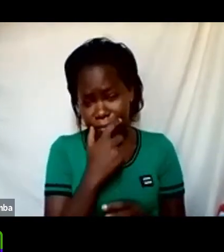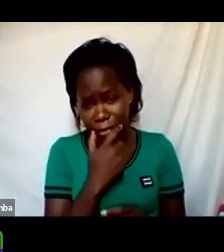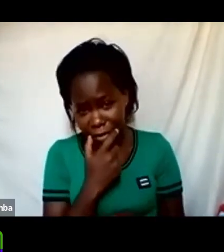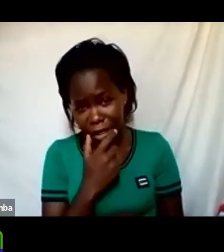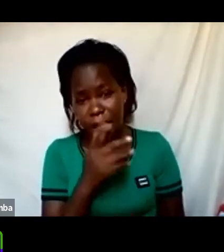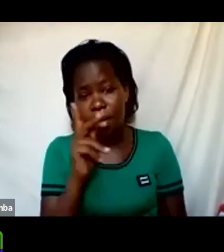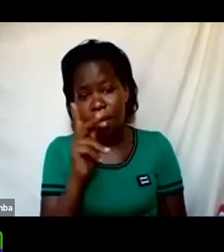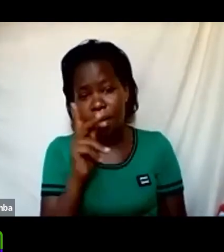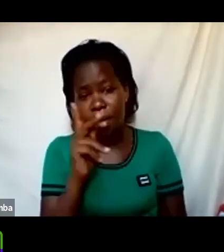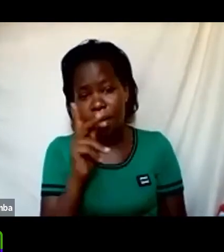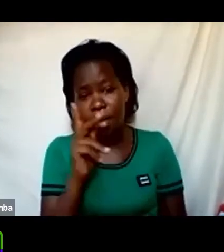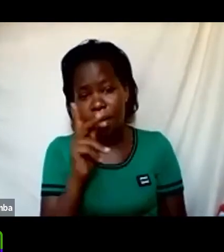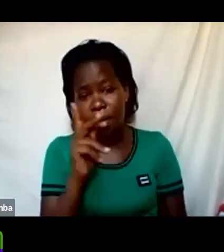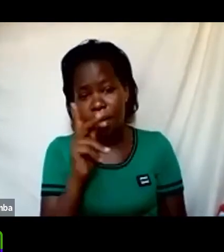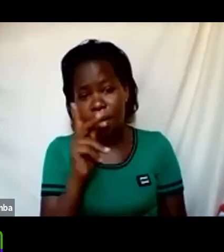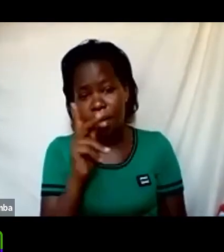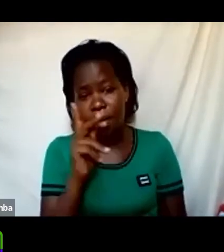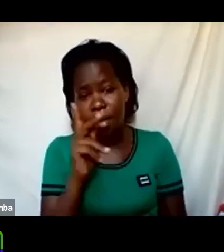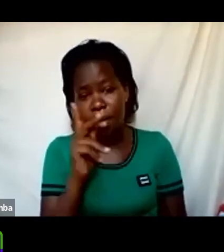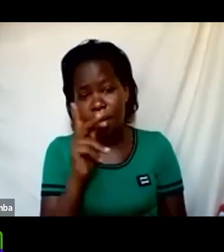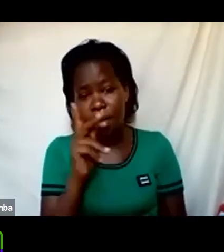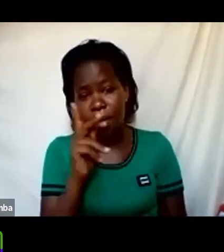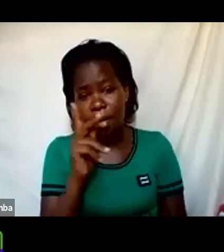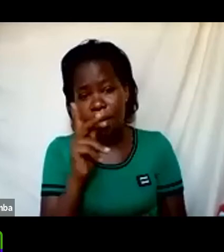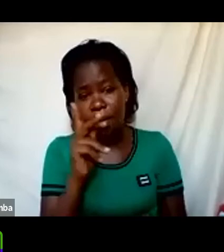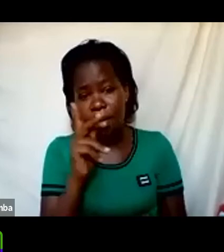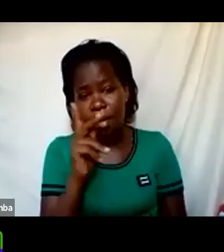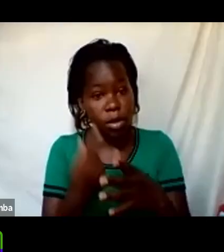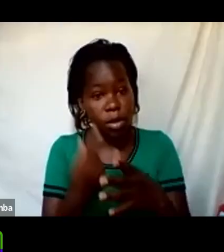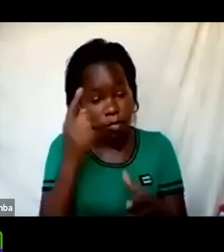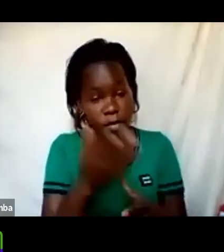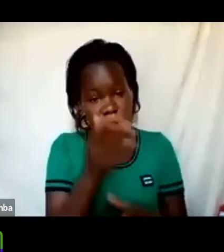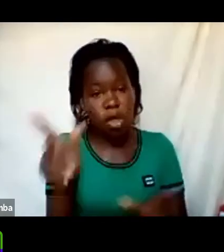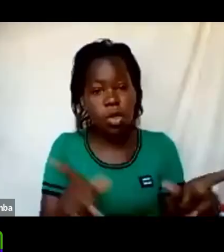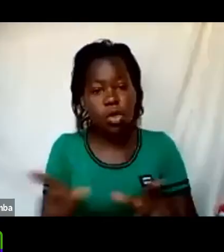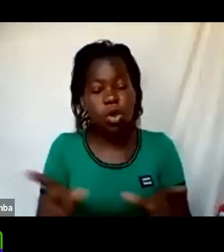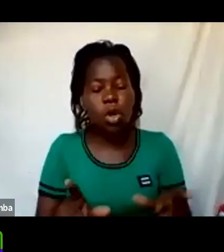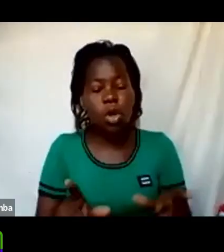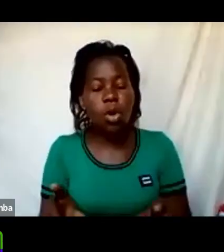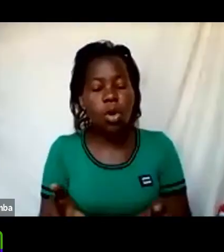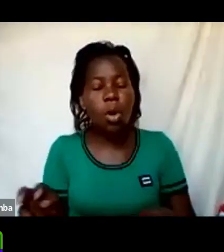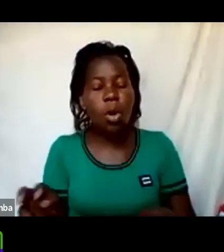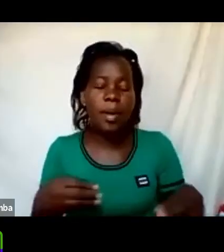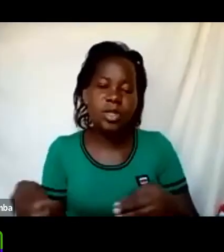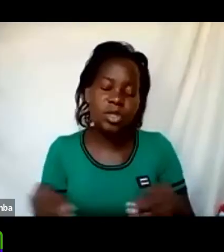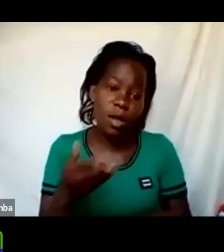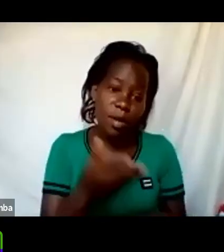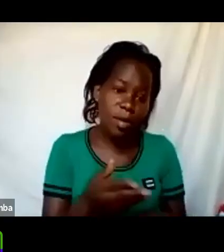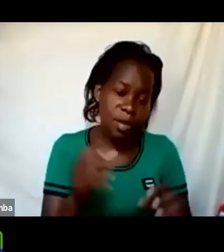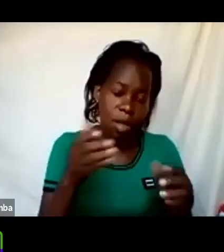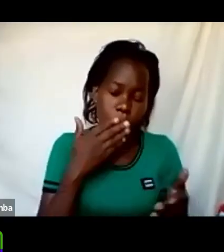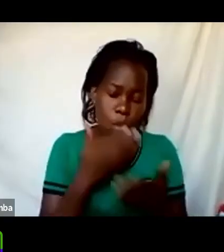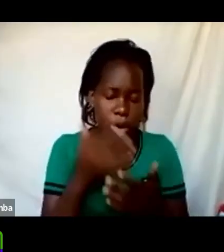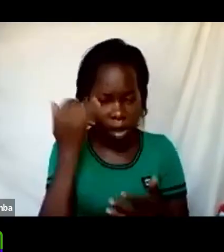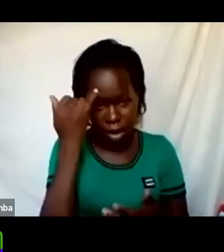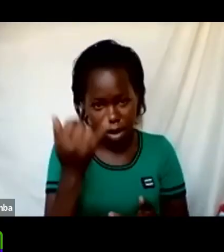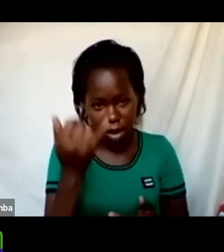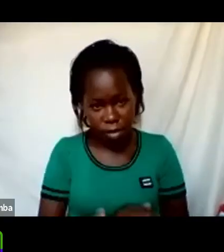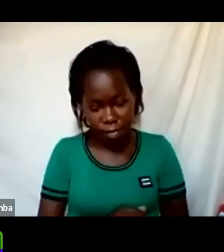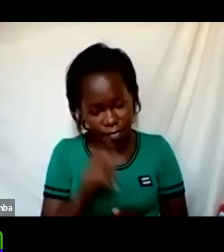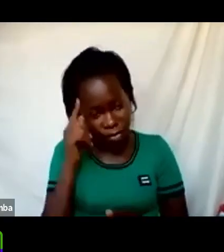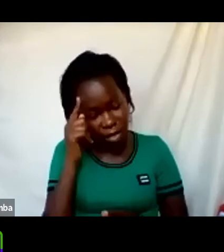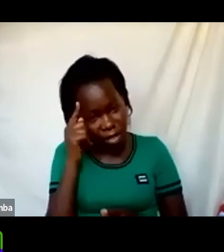there's a huge opportunity for that, and using local materials that are biodegradable is a brilliant idea. I think the